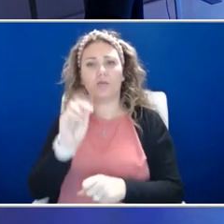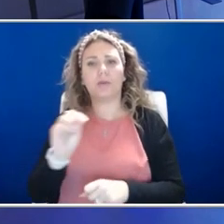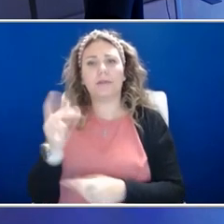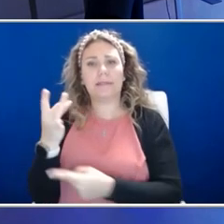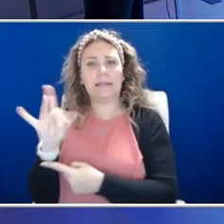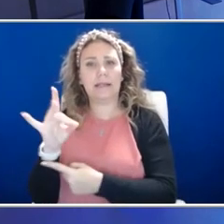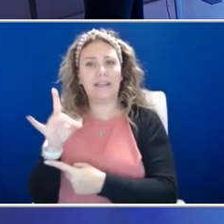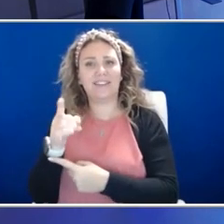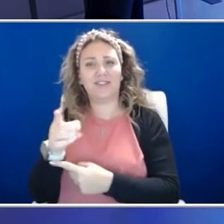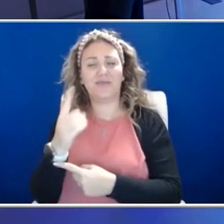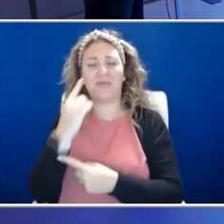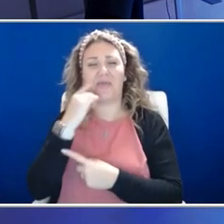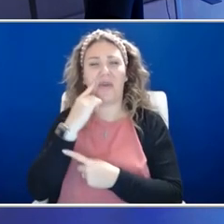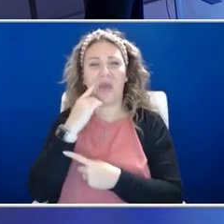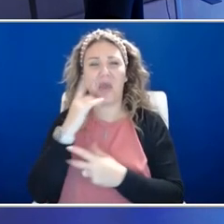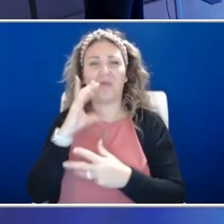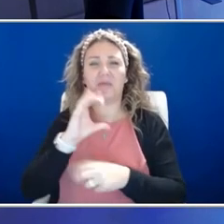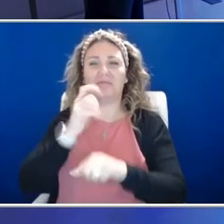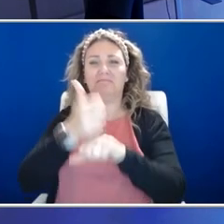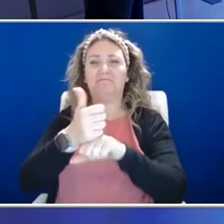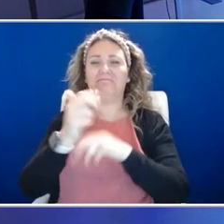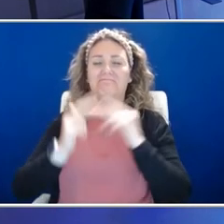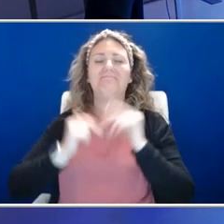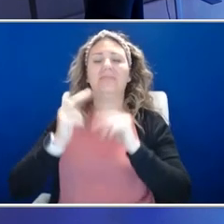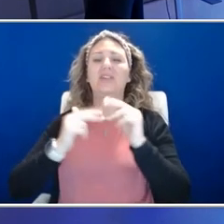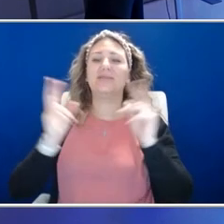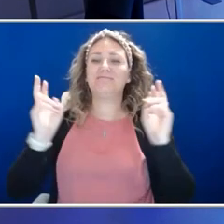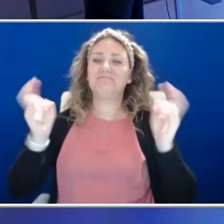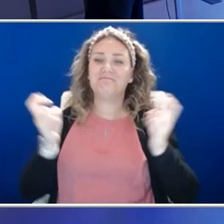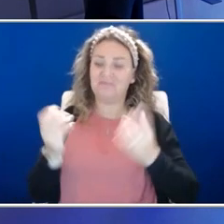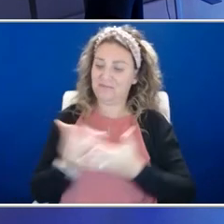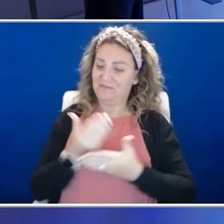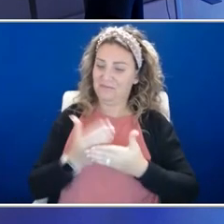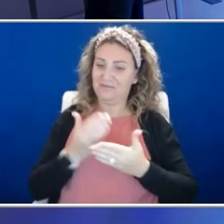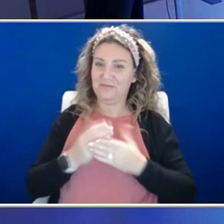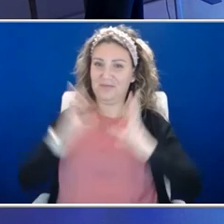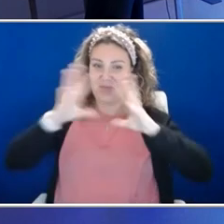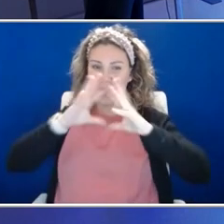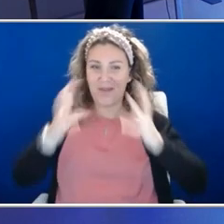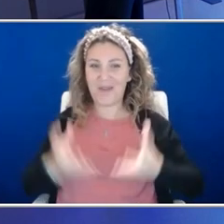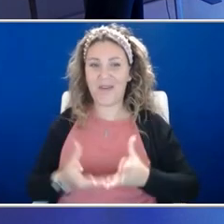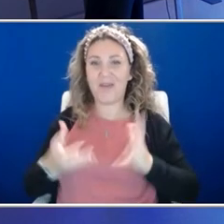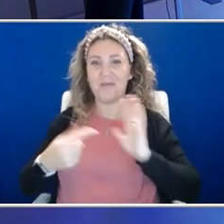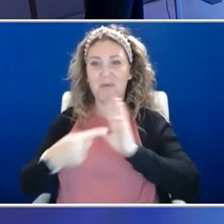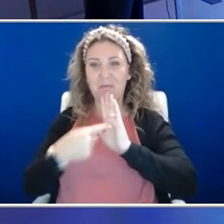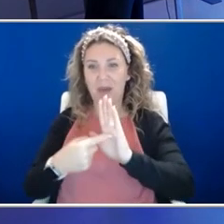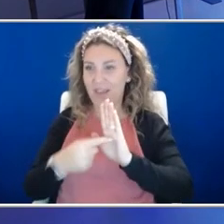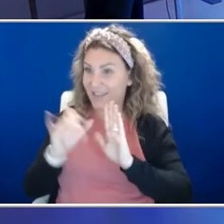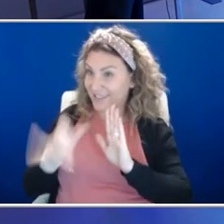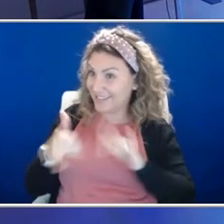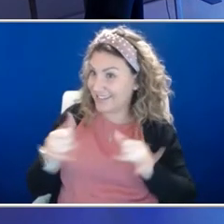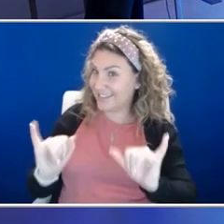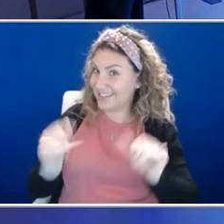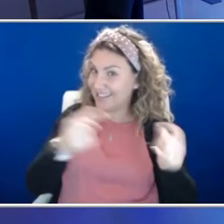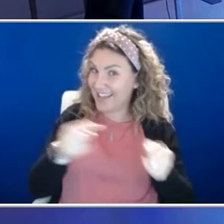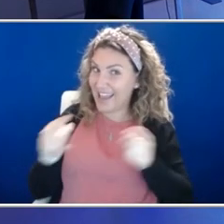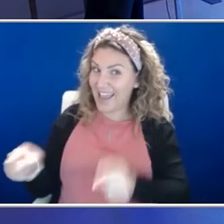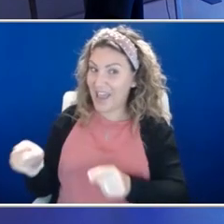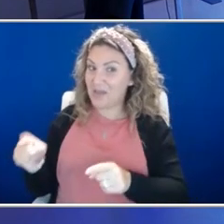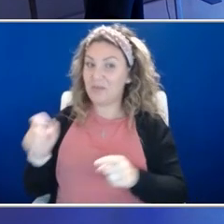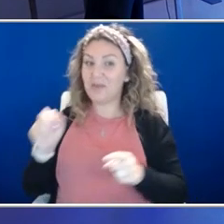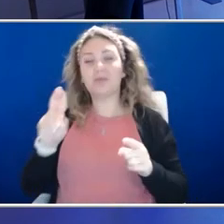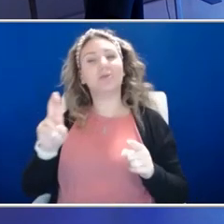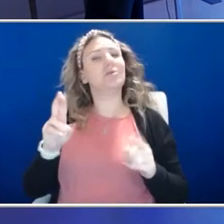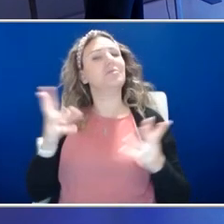be building a new and improved global model. Is that still what's going on? Or tell